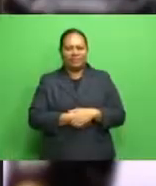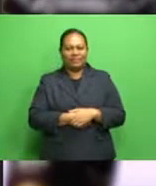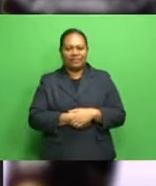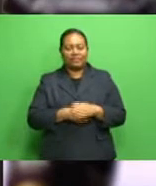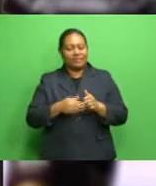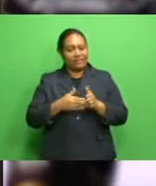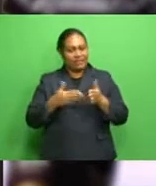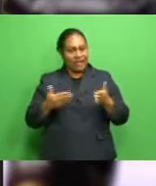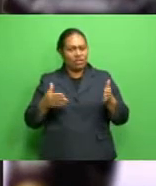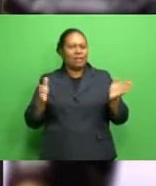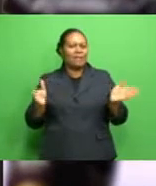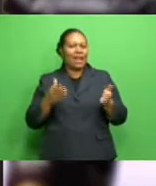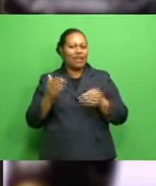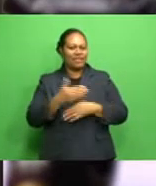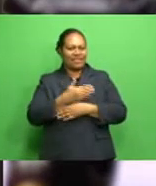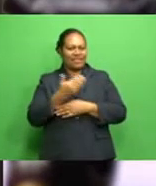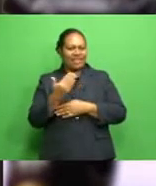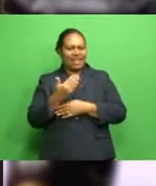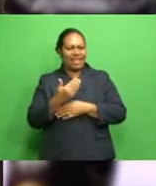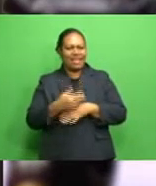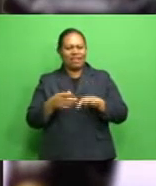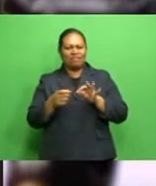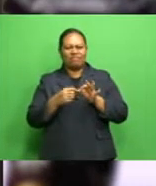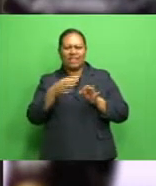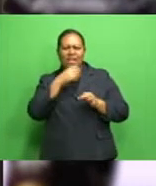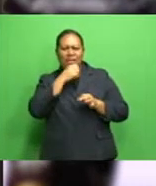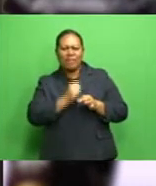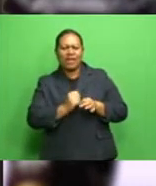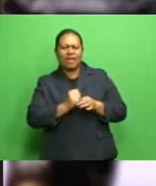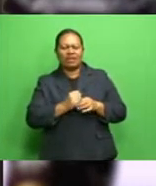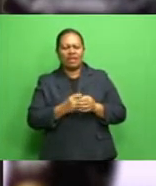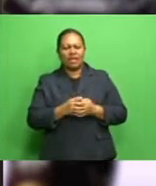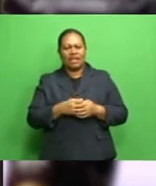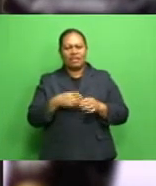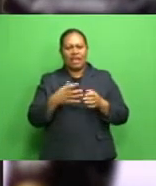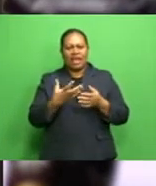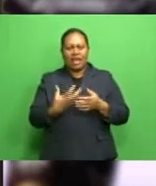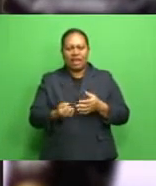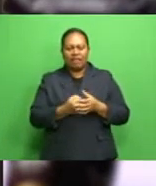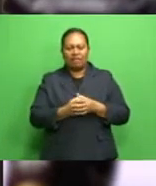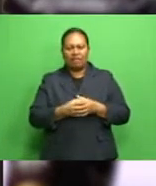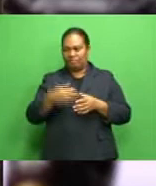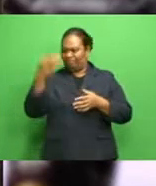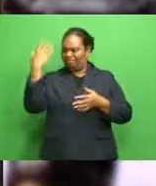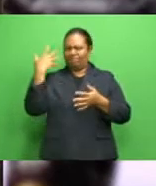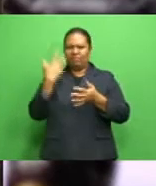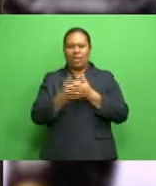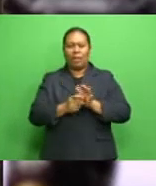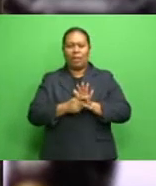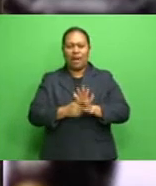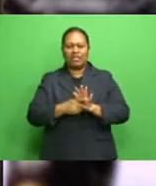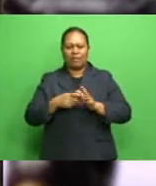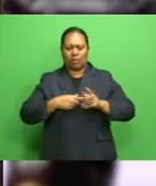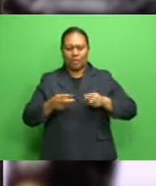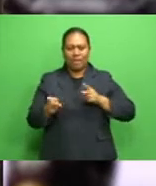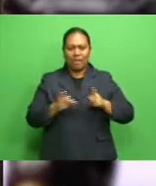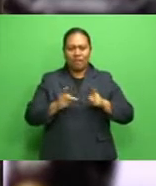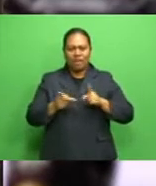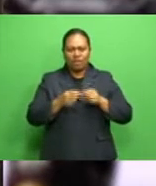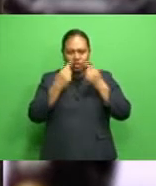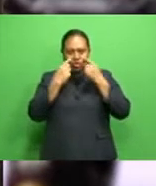Now to the play of the day. Cronulla's starman Sean Johnson has been under the pump in recent weeks due to his performances for the